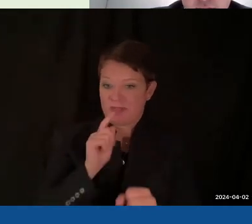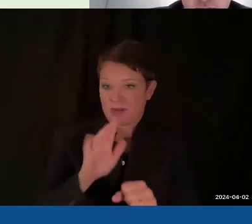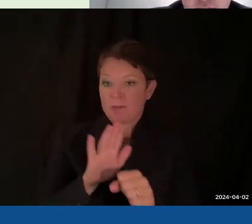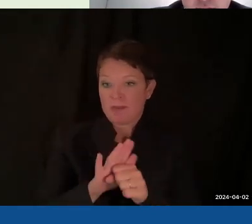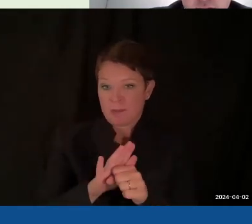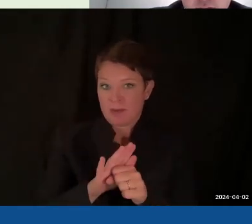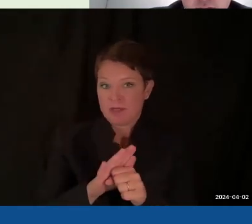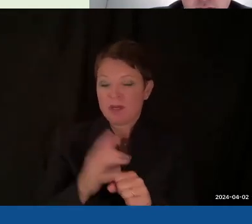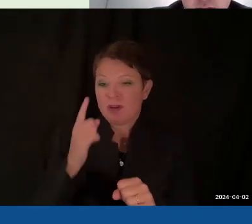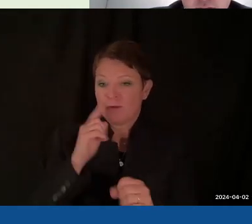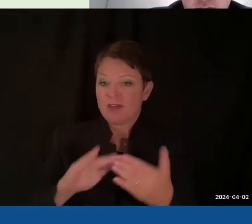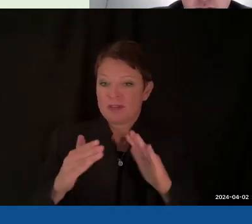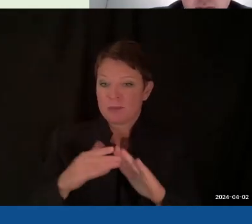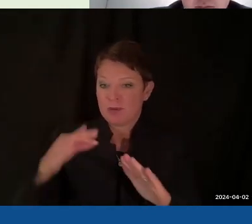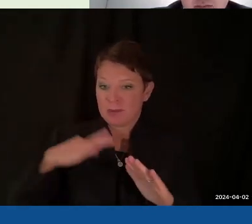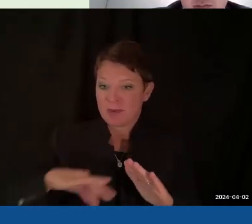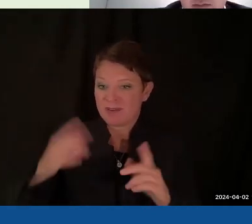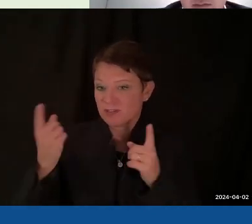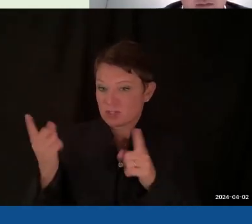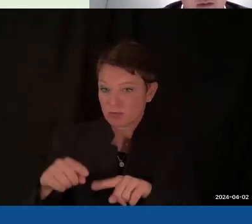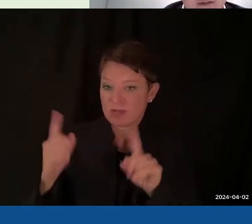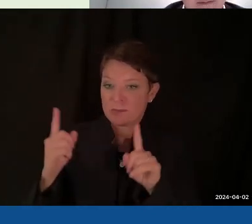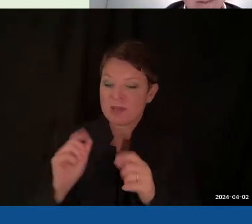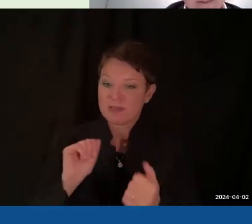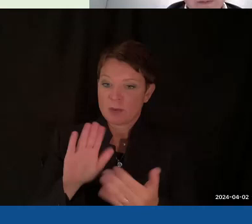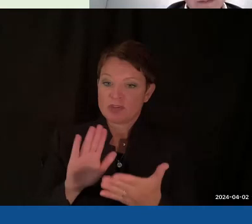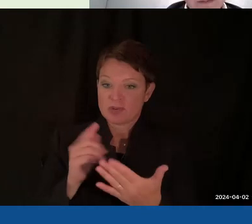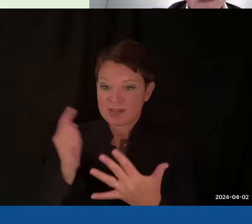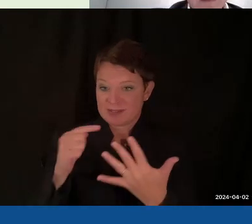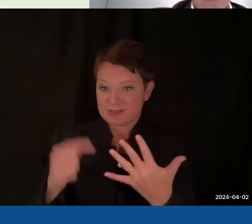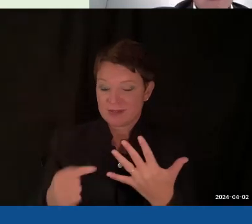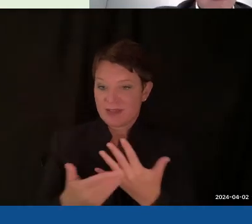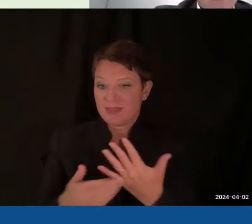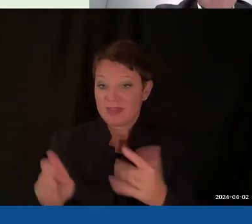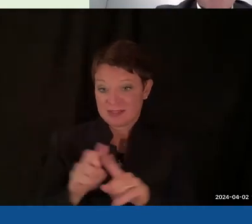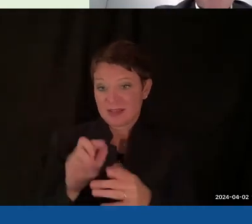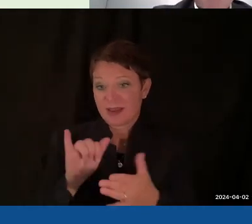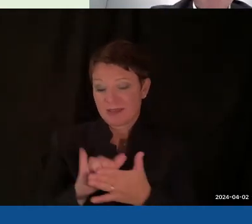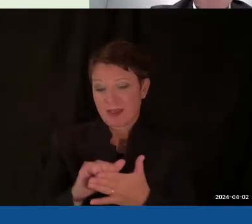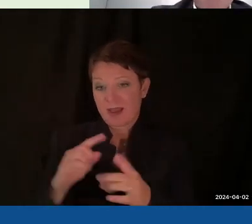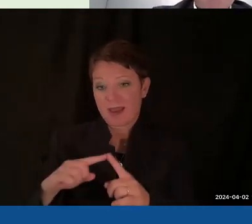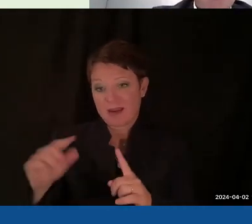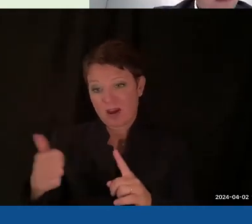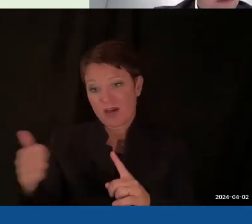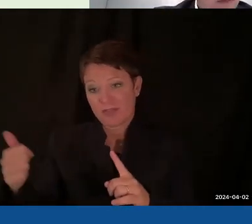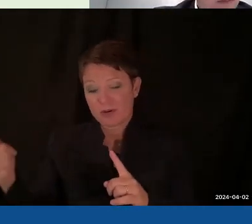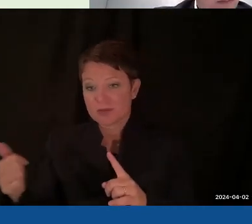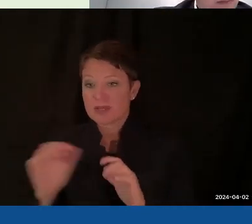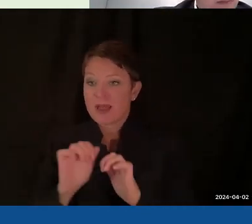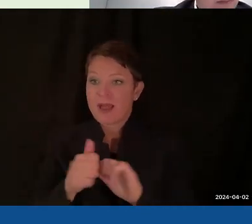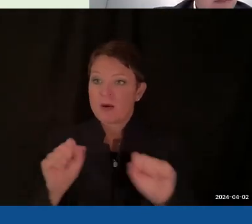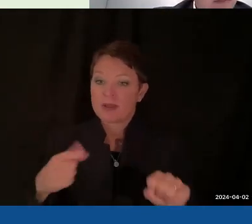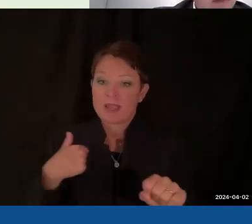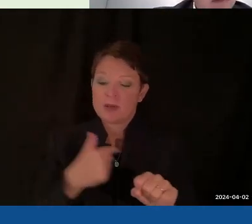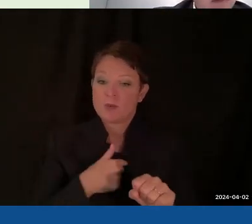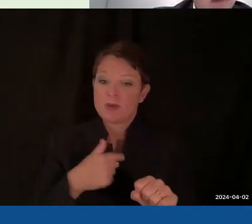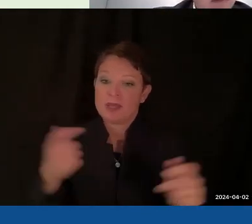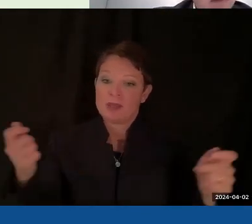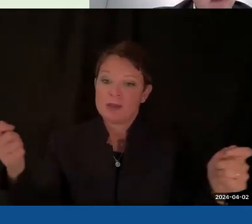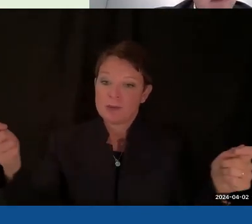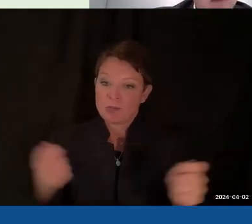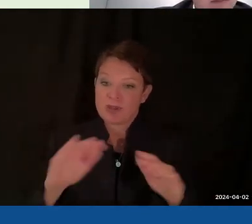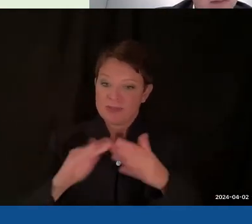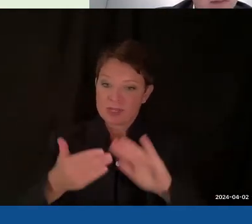commitment towards a community benefits agreement that would address things just like that and others. How can we bring the